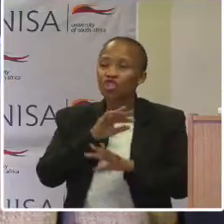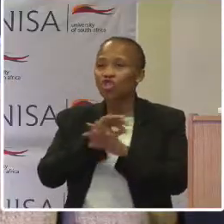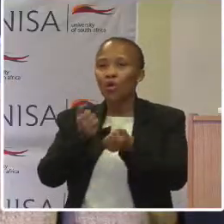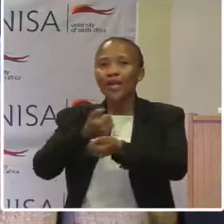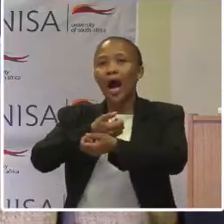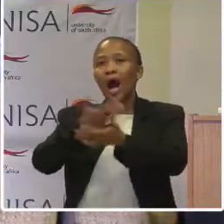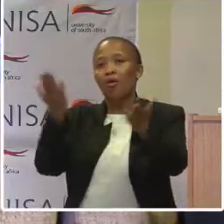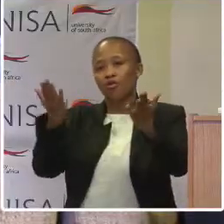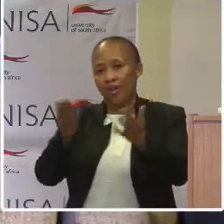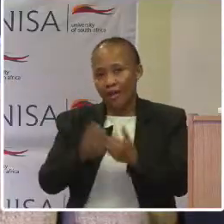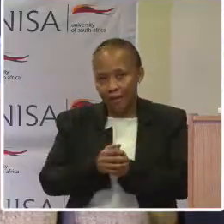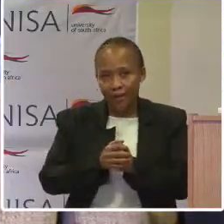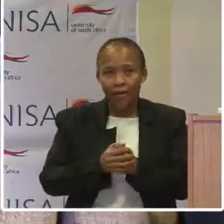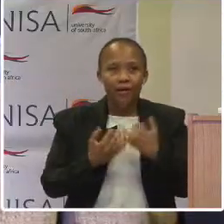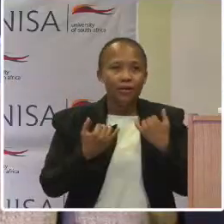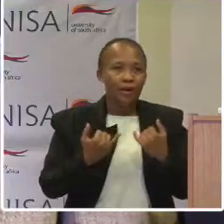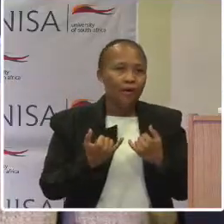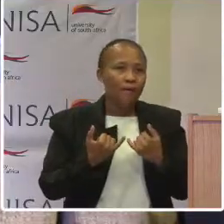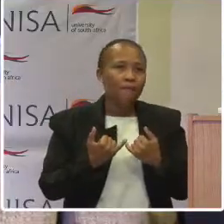question as well,